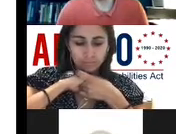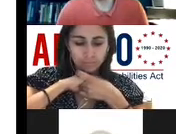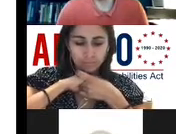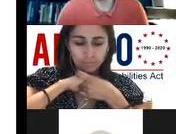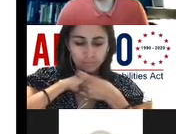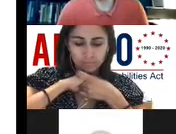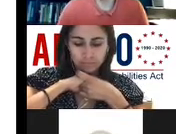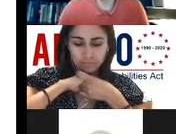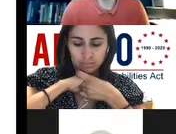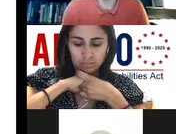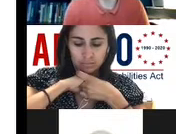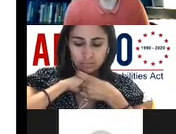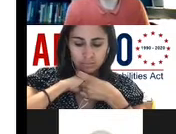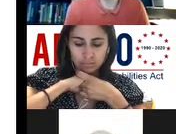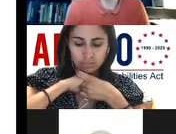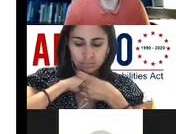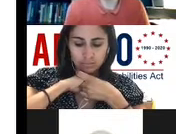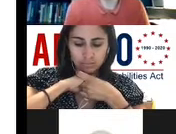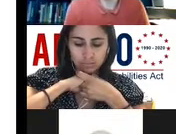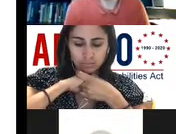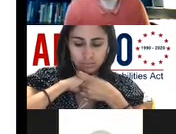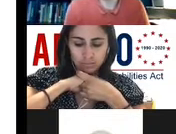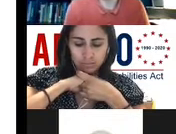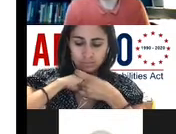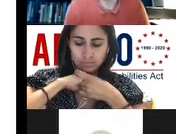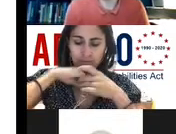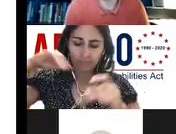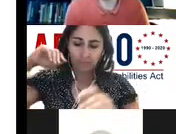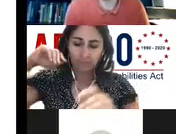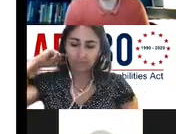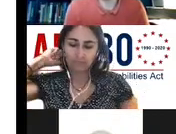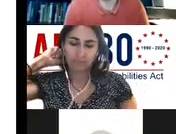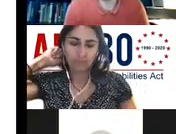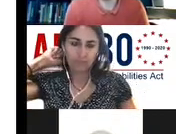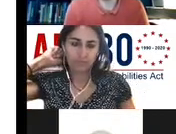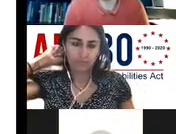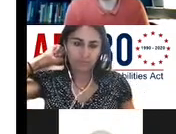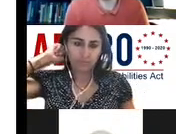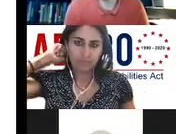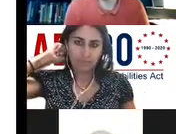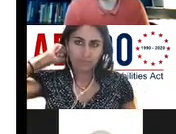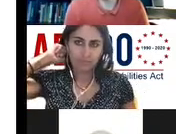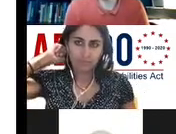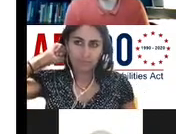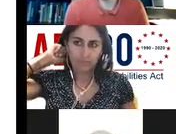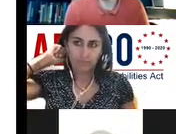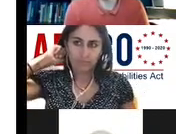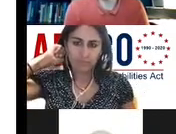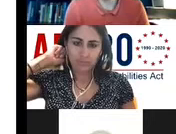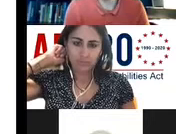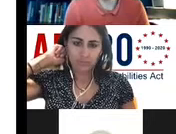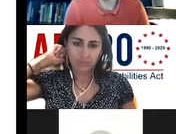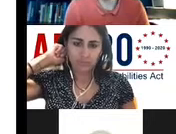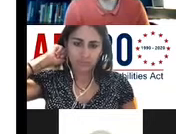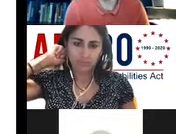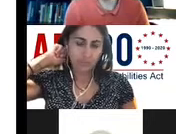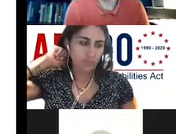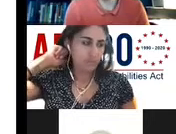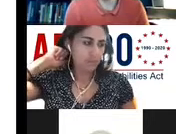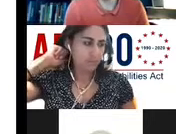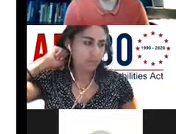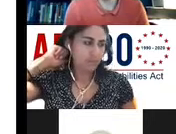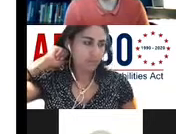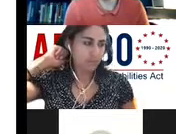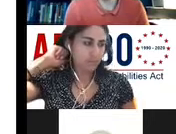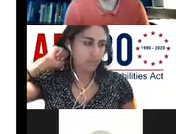support for the platform. There's keyboard accessibility, and I'm going to share with you a document that has a list of different